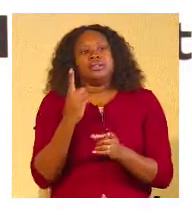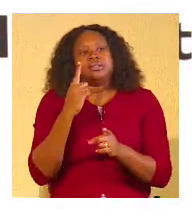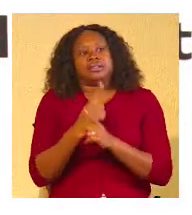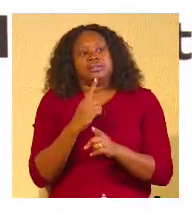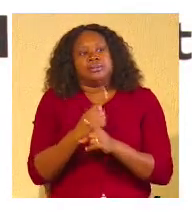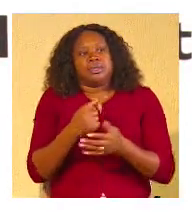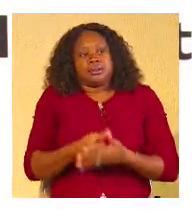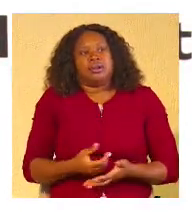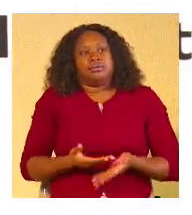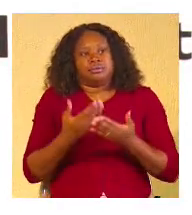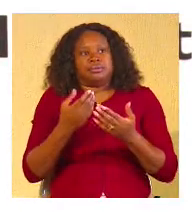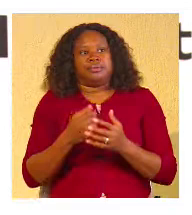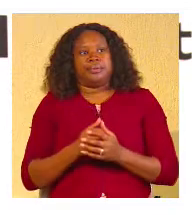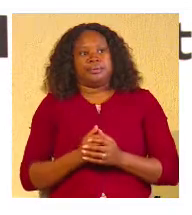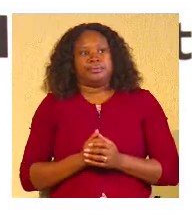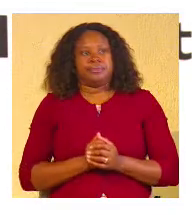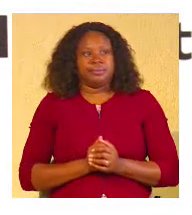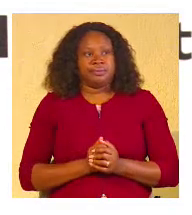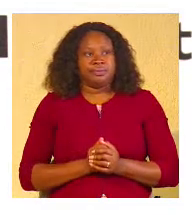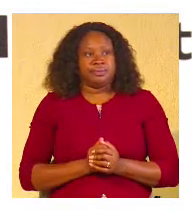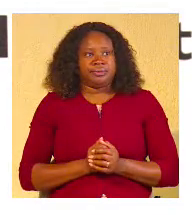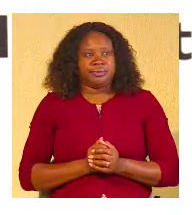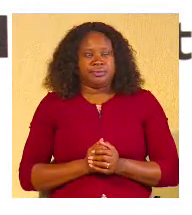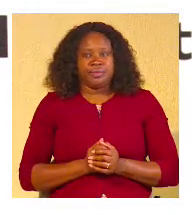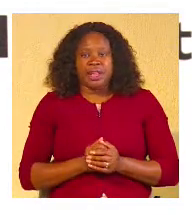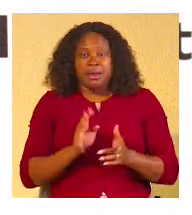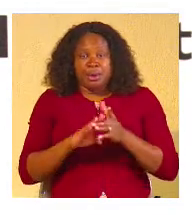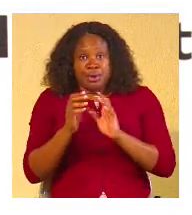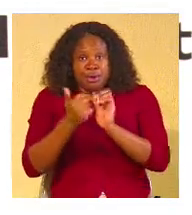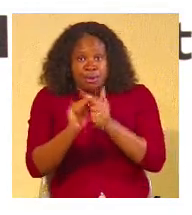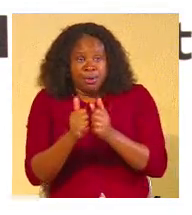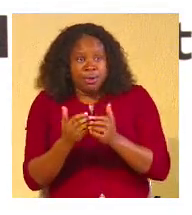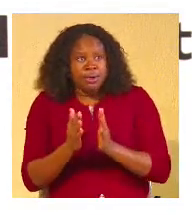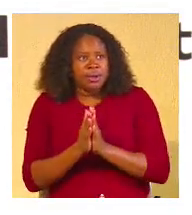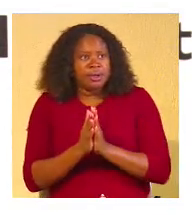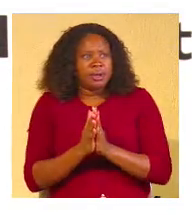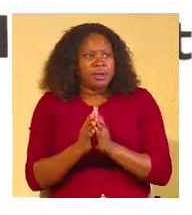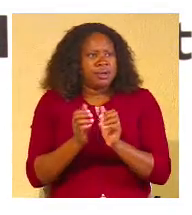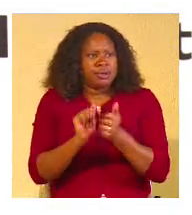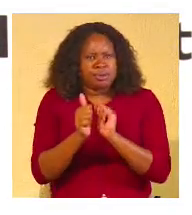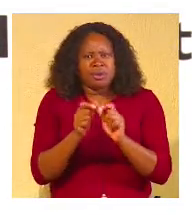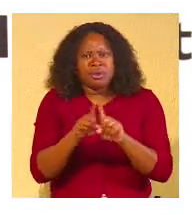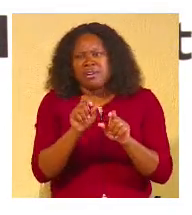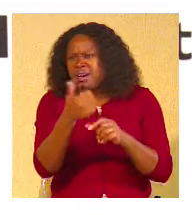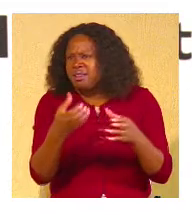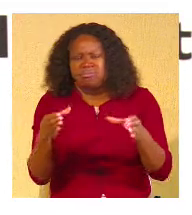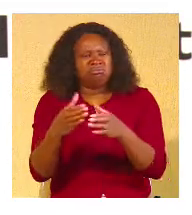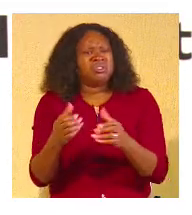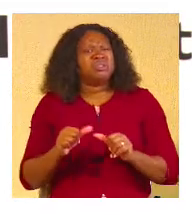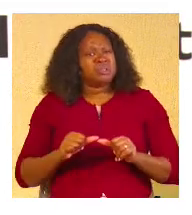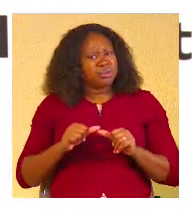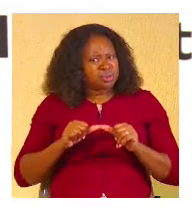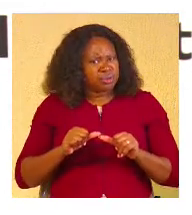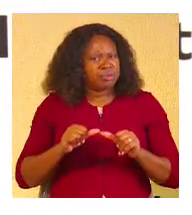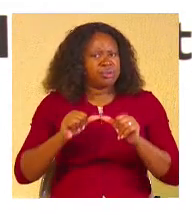with. The question related to sport, obviously, sport, like any other sector, continue